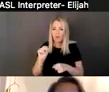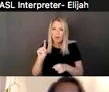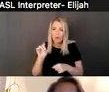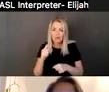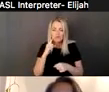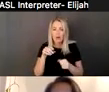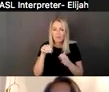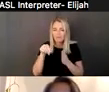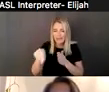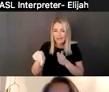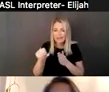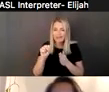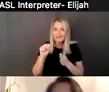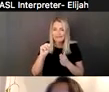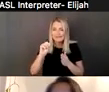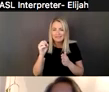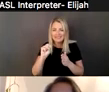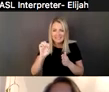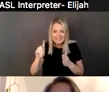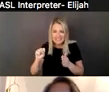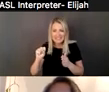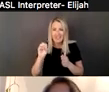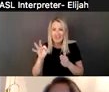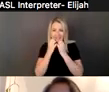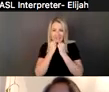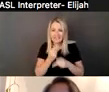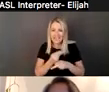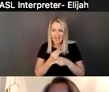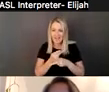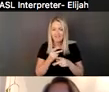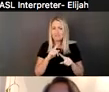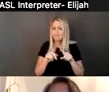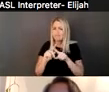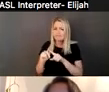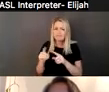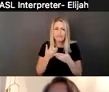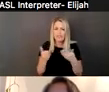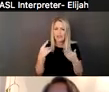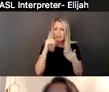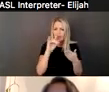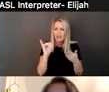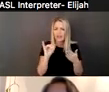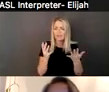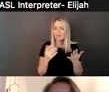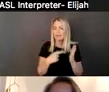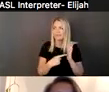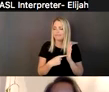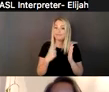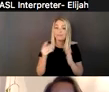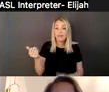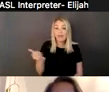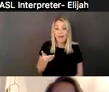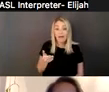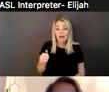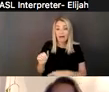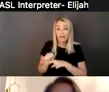care, which could look like many things, including, for example, hiring a